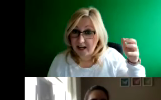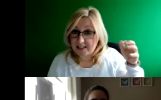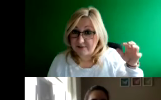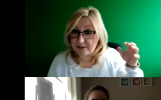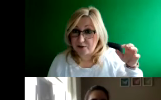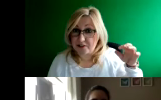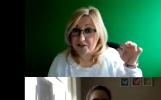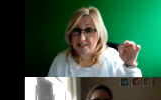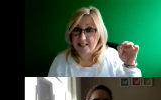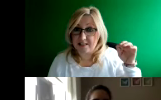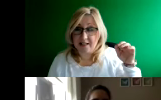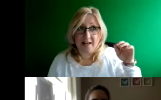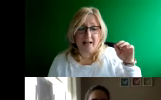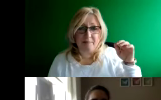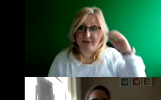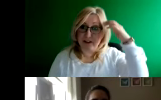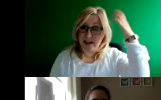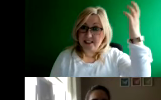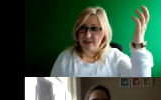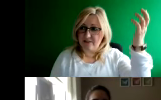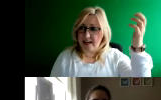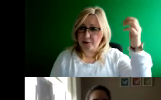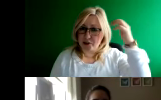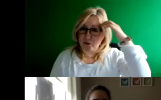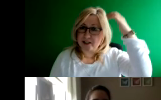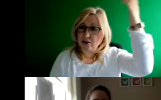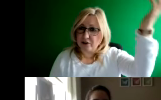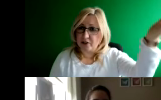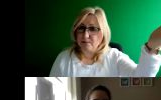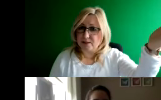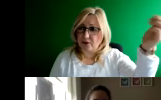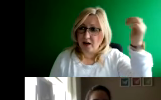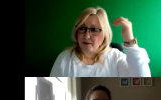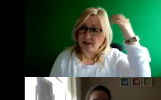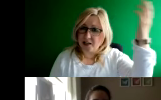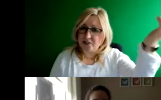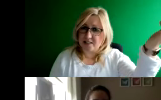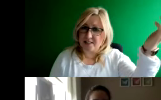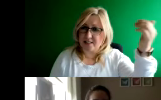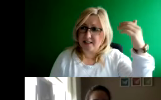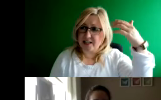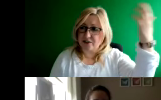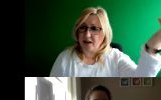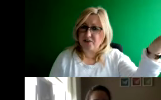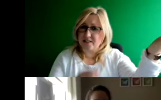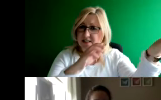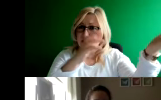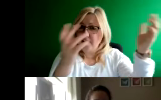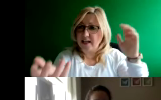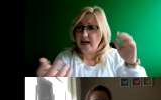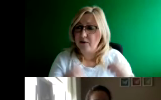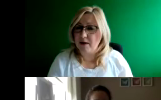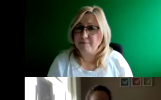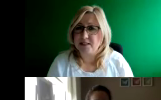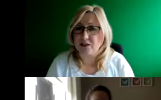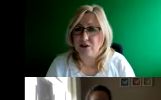got philosophers who are interested in the philosophy of language and where thought comes from, and consciousness and the nature of consciousness